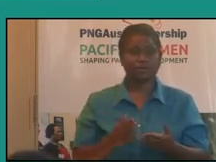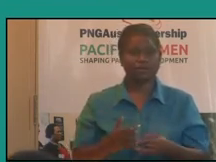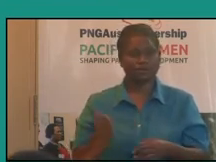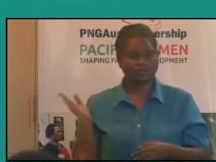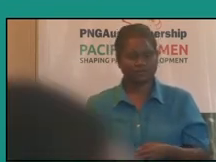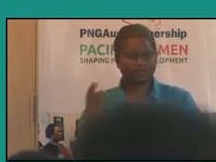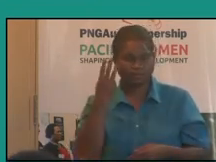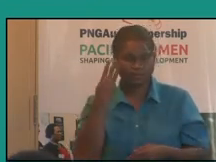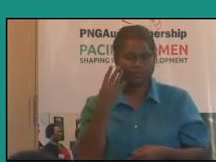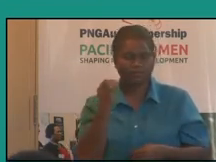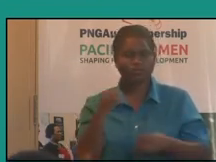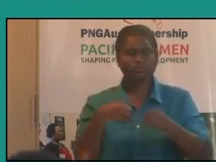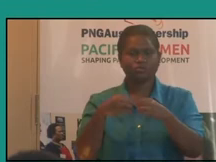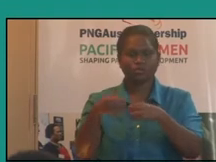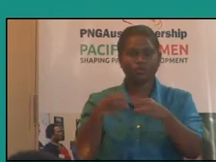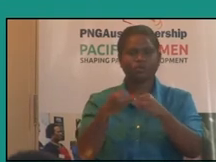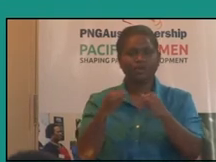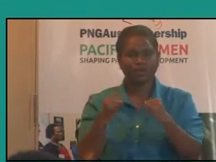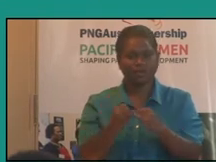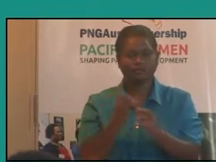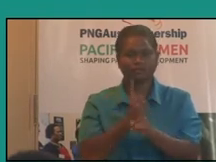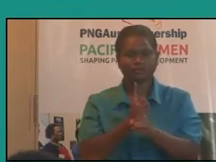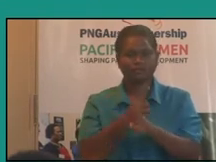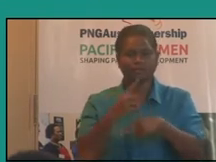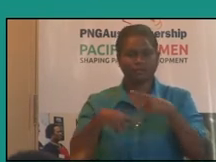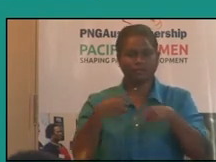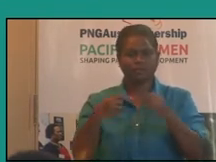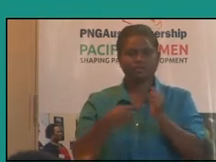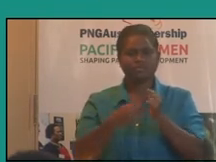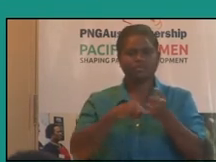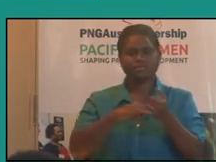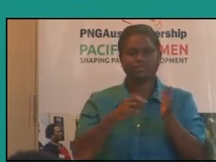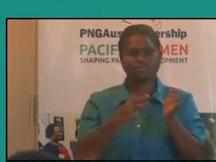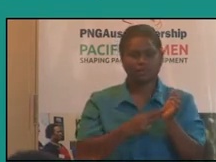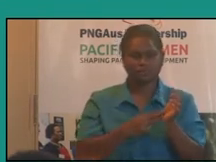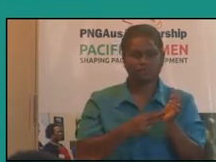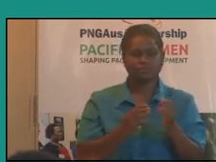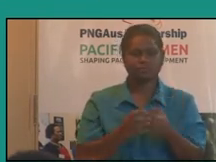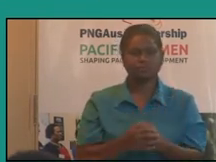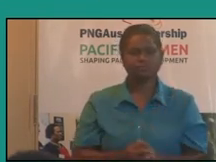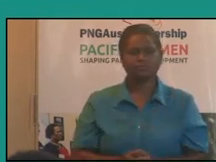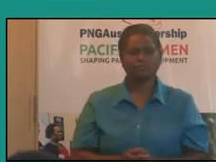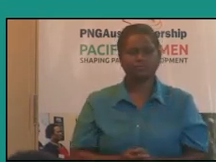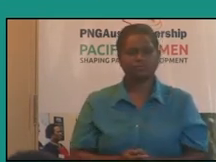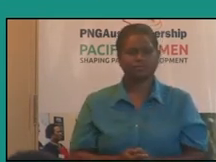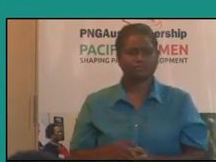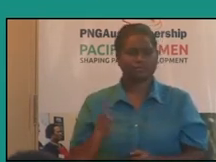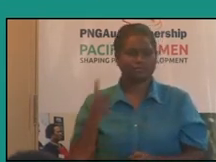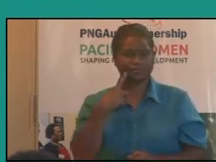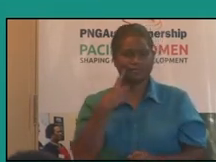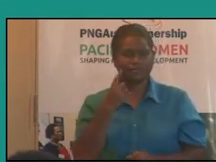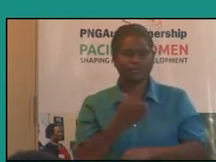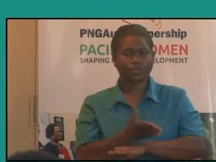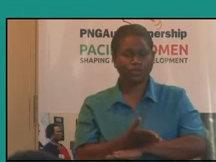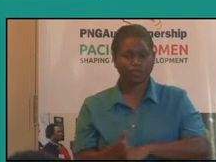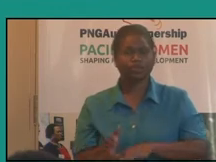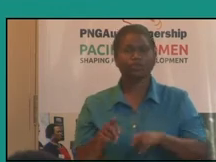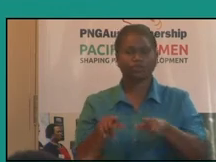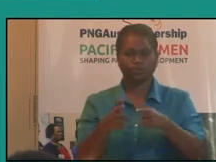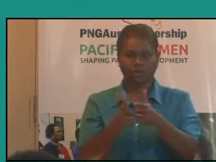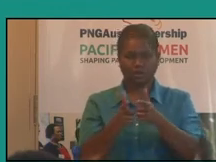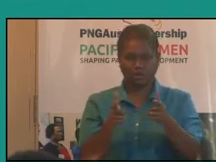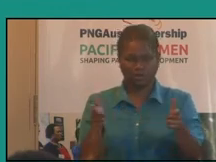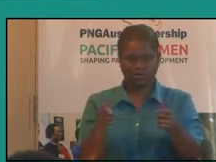mentioned about TSM, temporary special measures, is that this is a kind of a new language that people are now bringing